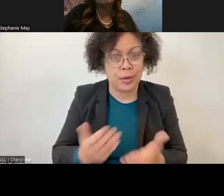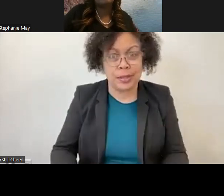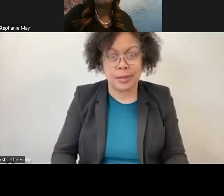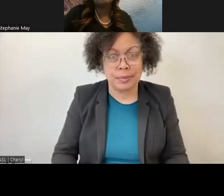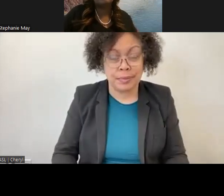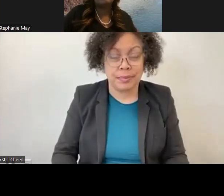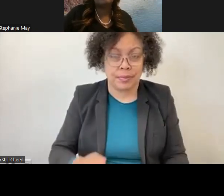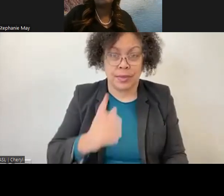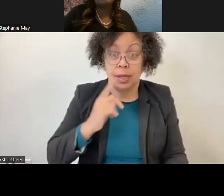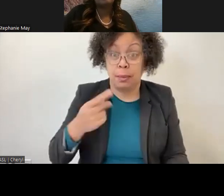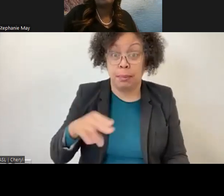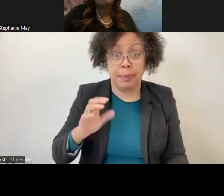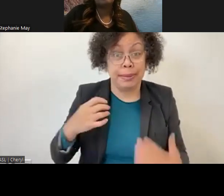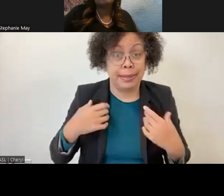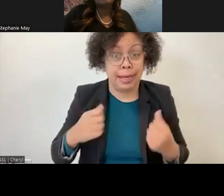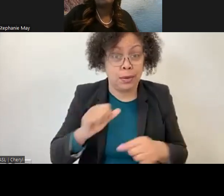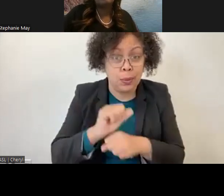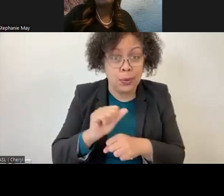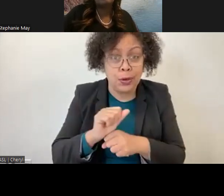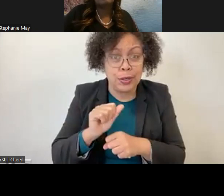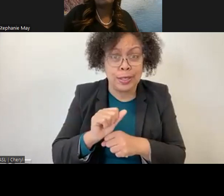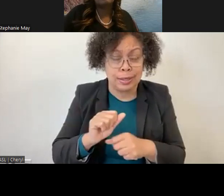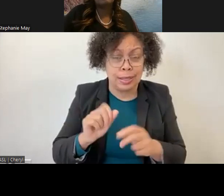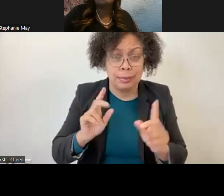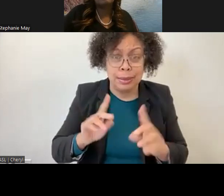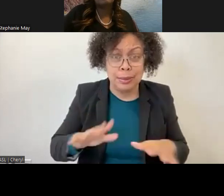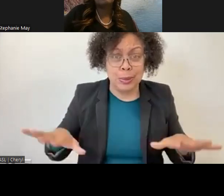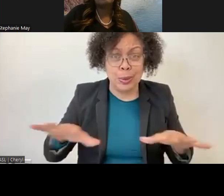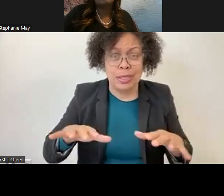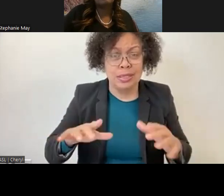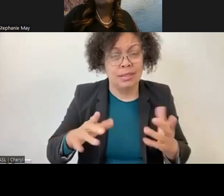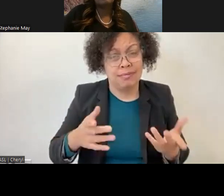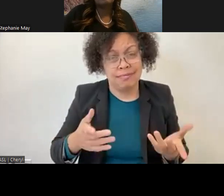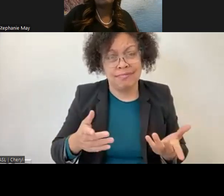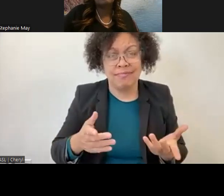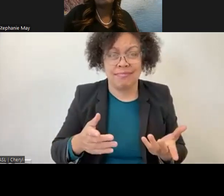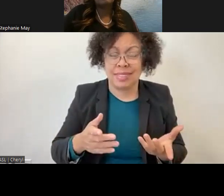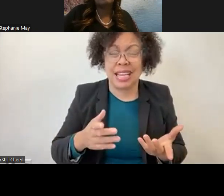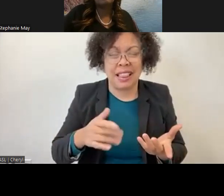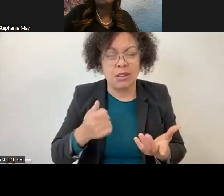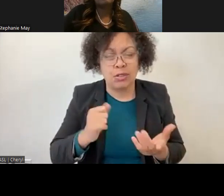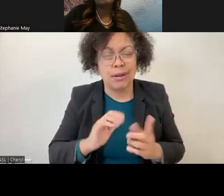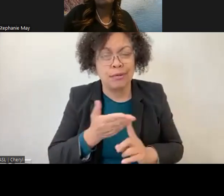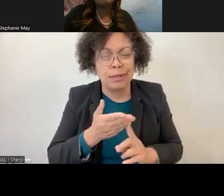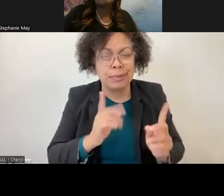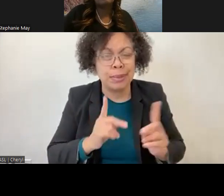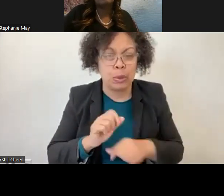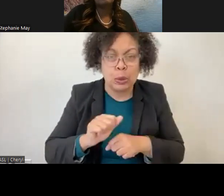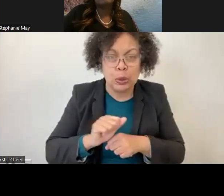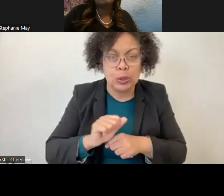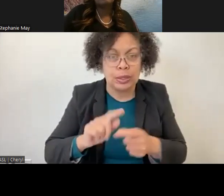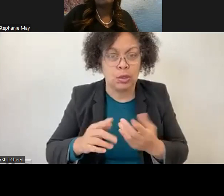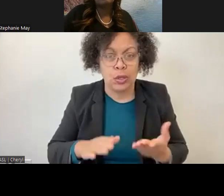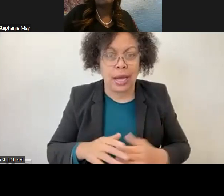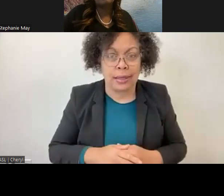manpower of the public health workforce is getting people to buy into martyr syndrome, getting people to believe that as long as I